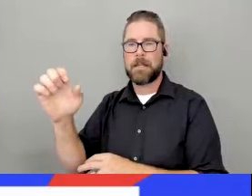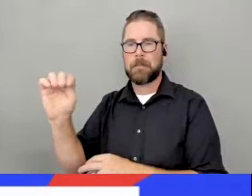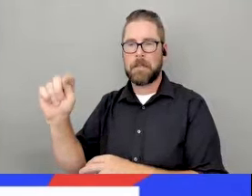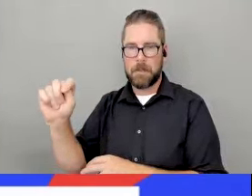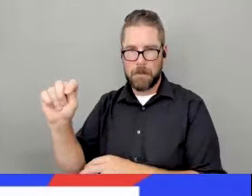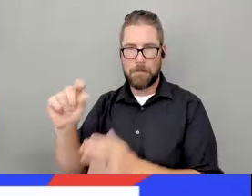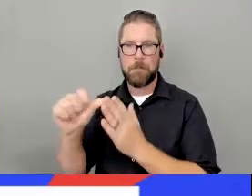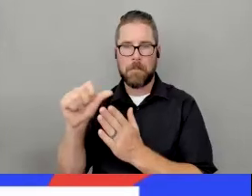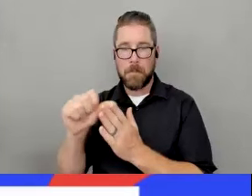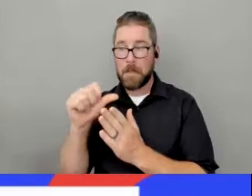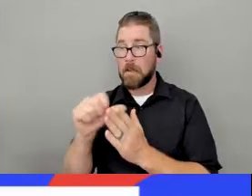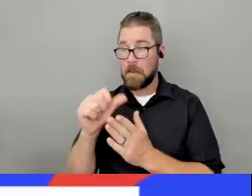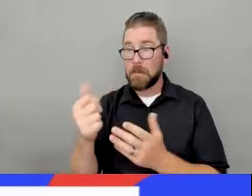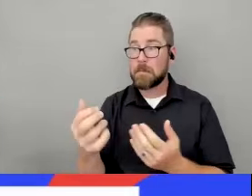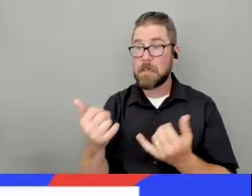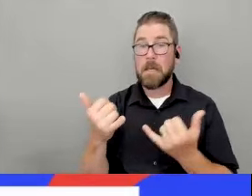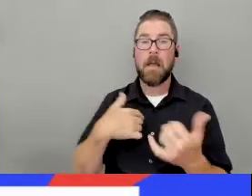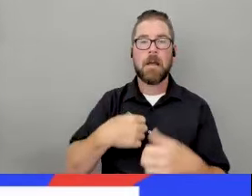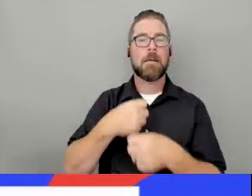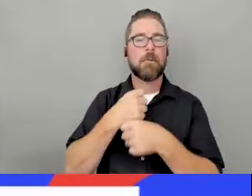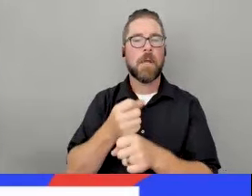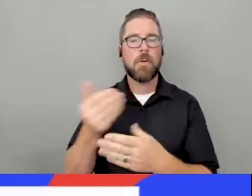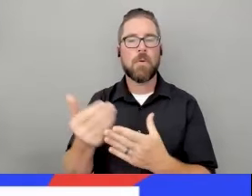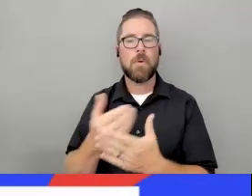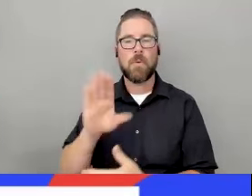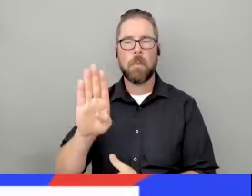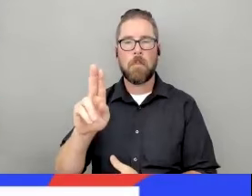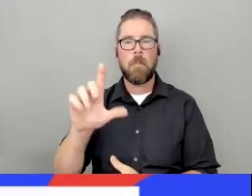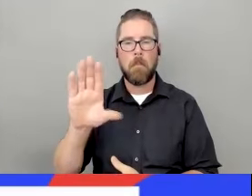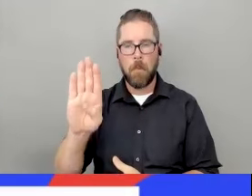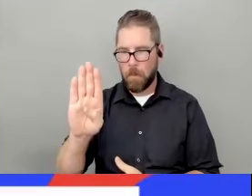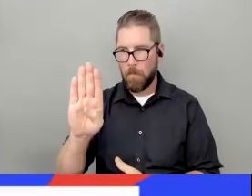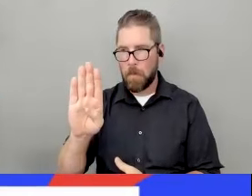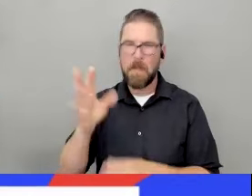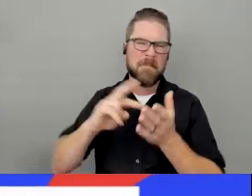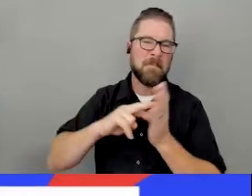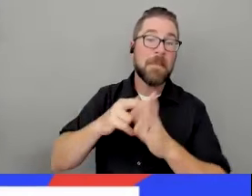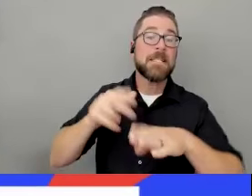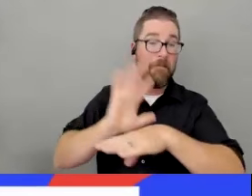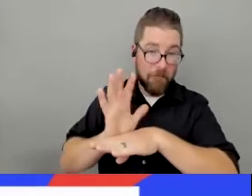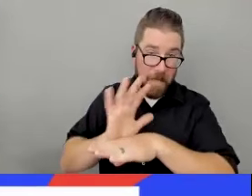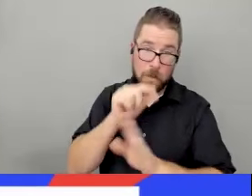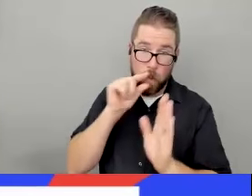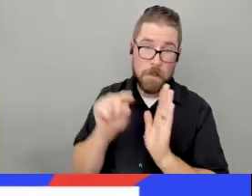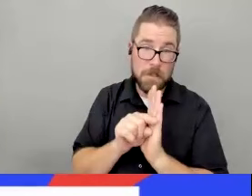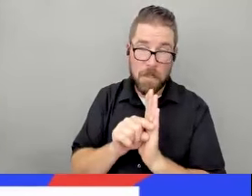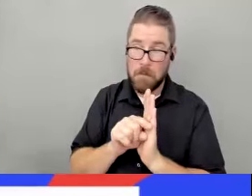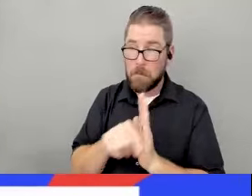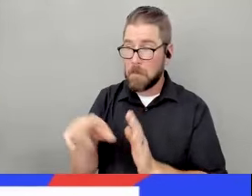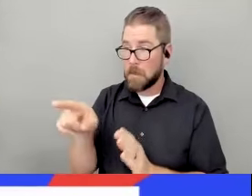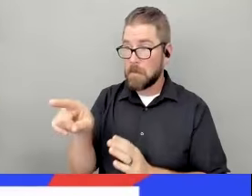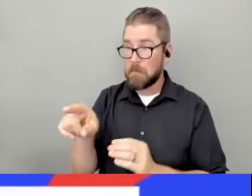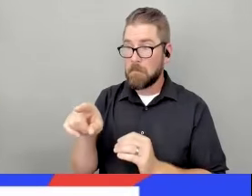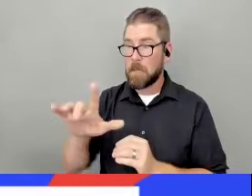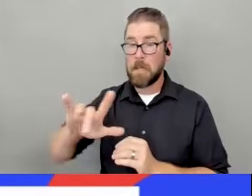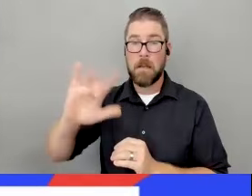going to create a new bulb, a new assignment. Bulb is a video assignment. So I'm going to add new bulb, going to create something new. So I'll just